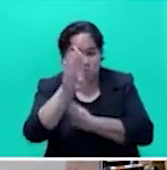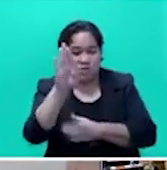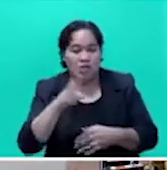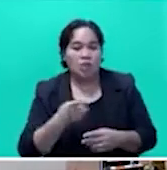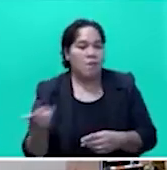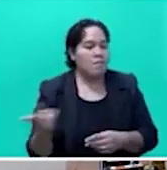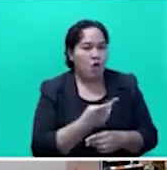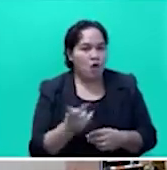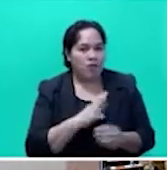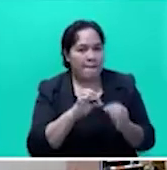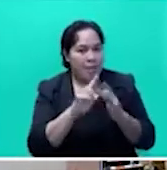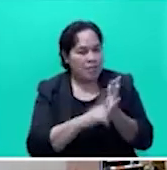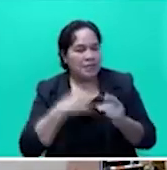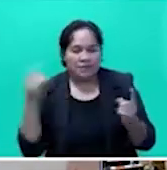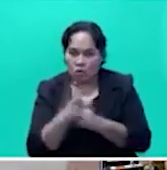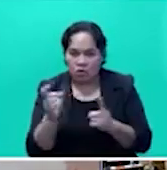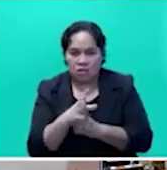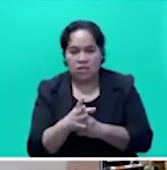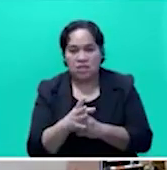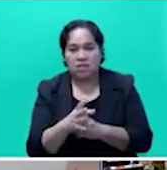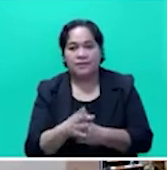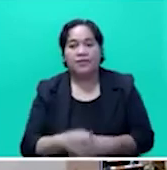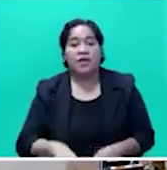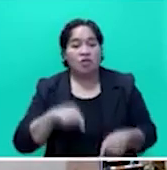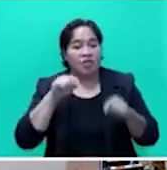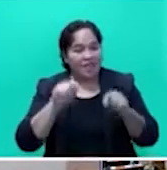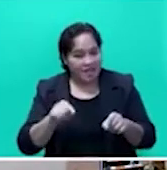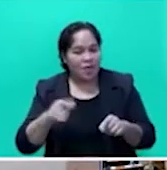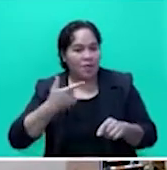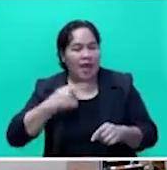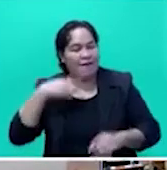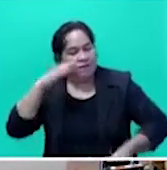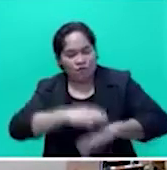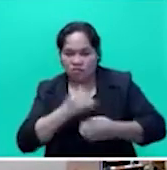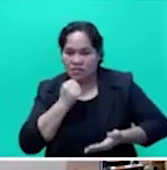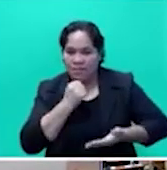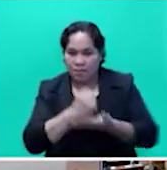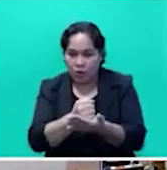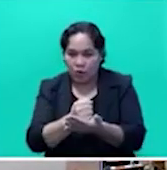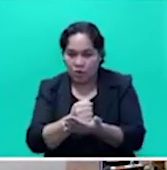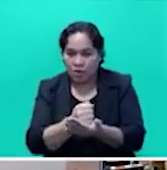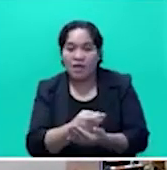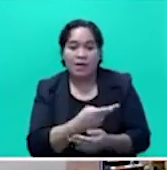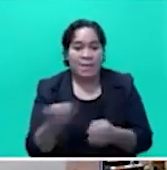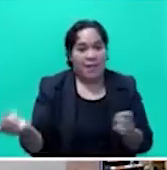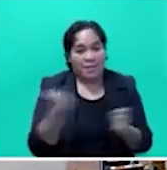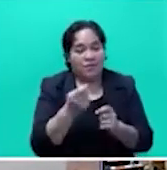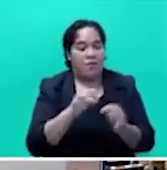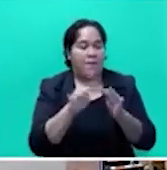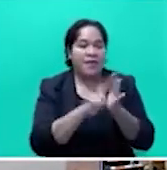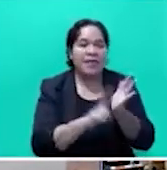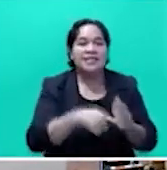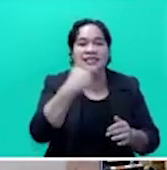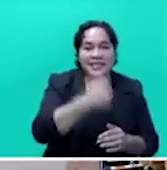these bills will have a part to play in that. And on that basis, Mr. Speaker, sir, I fully support the amendment bills that we have for Bill 16